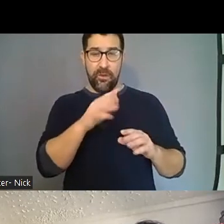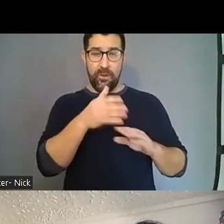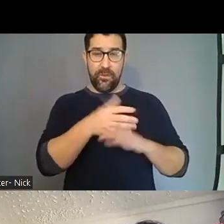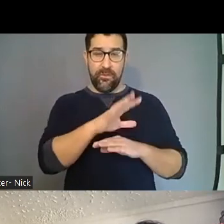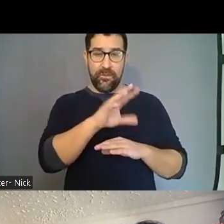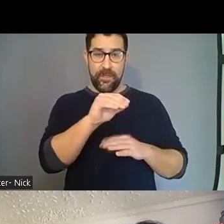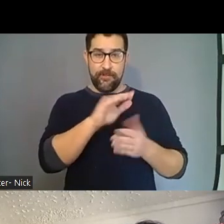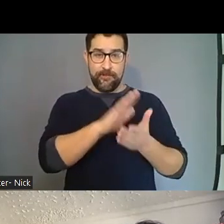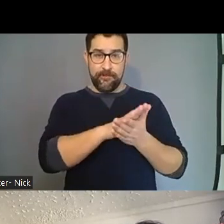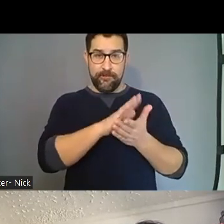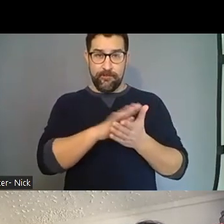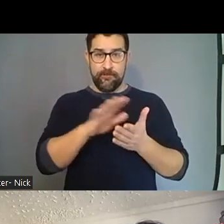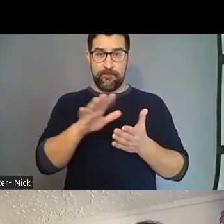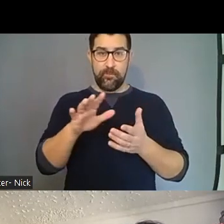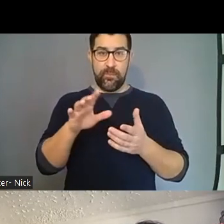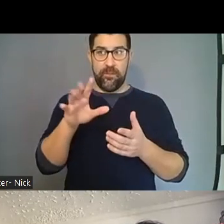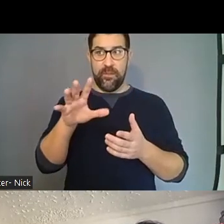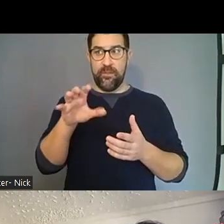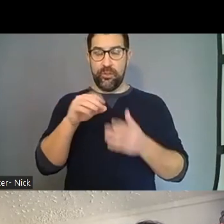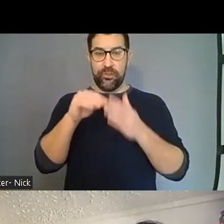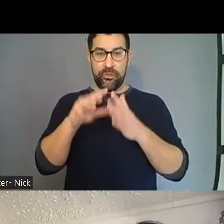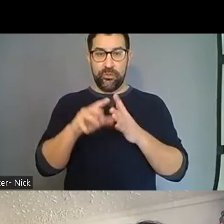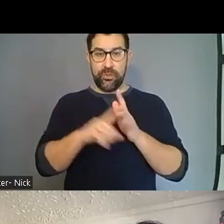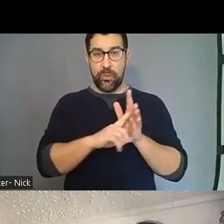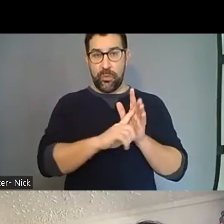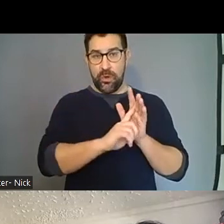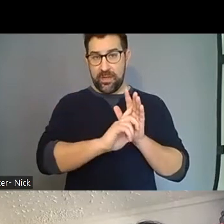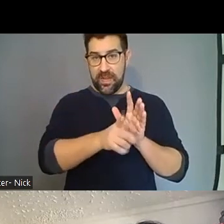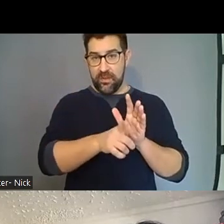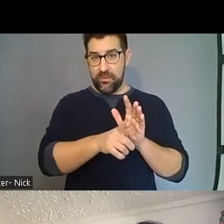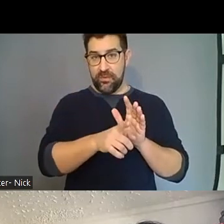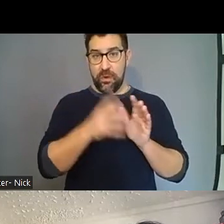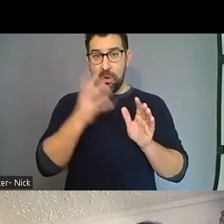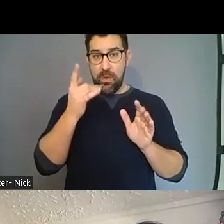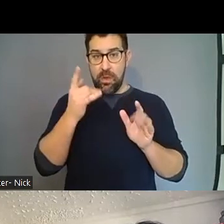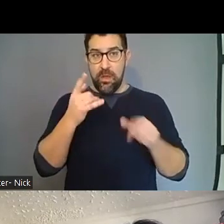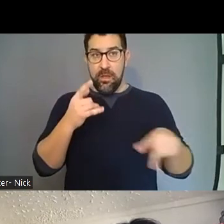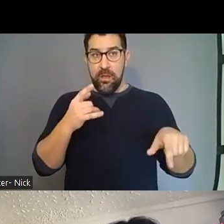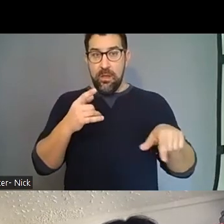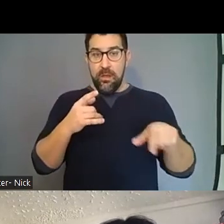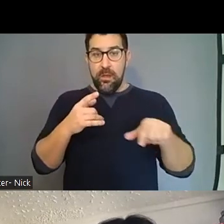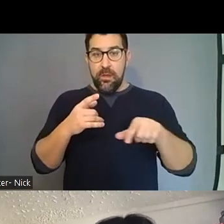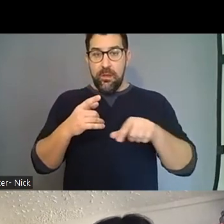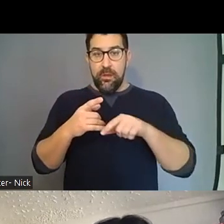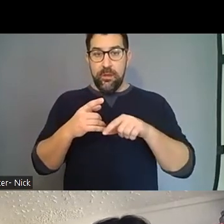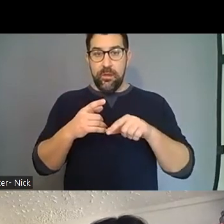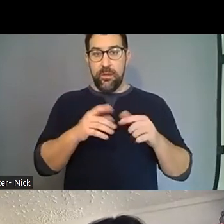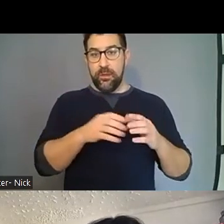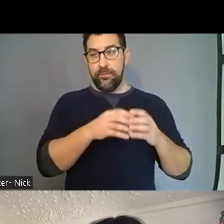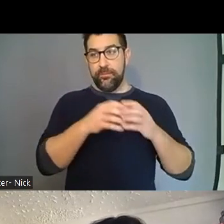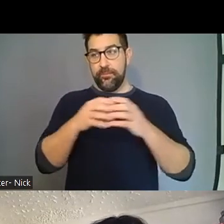and 500,000 students not only walking out, because then those folks transported downtown